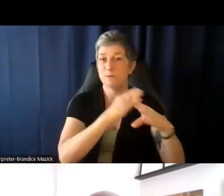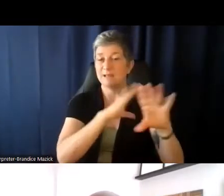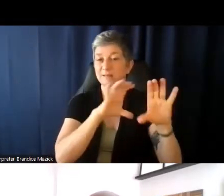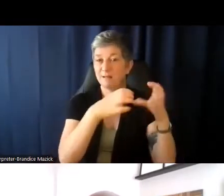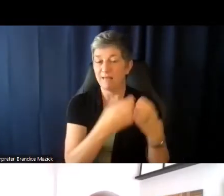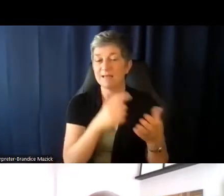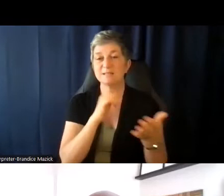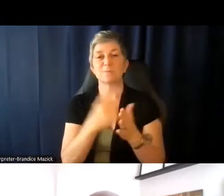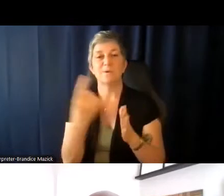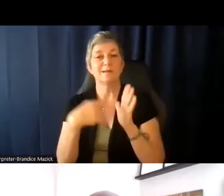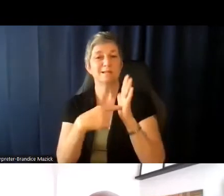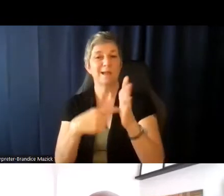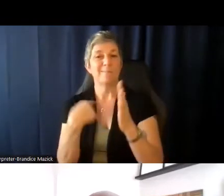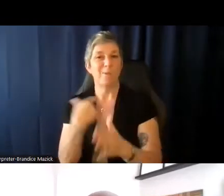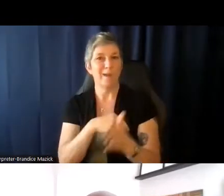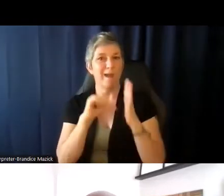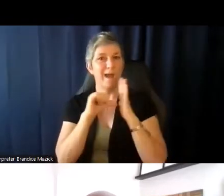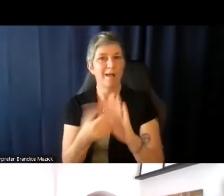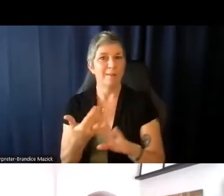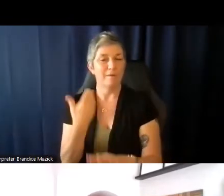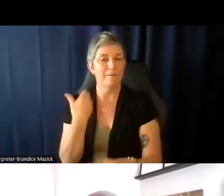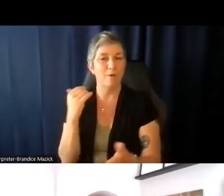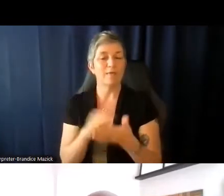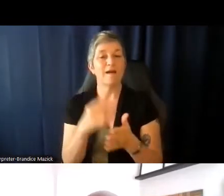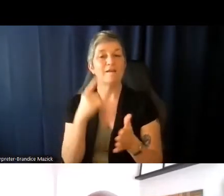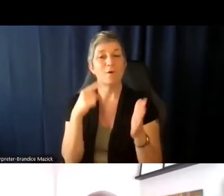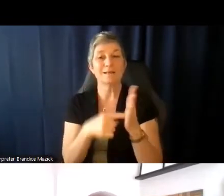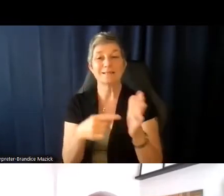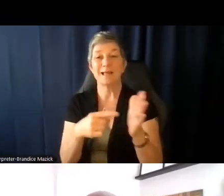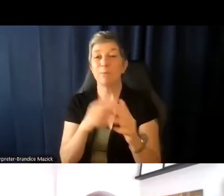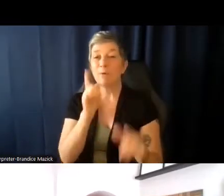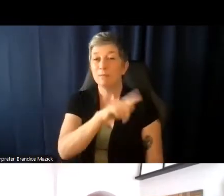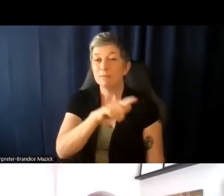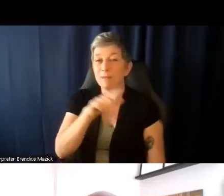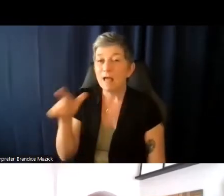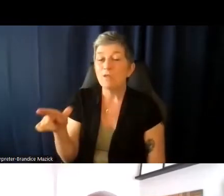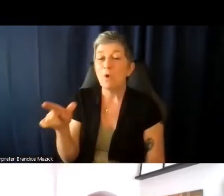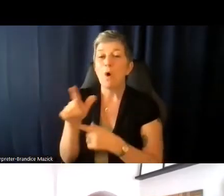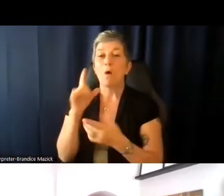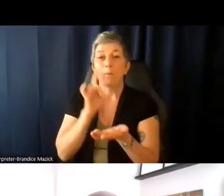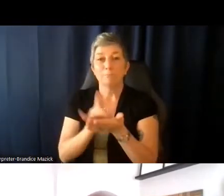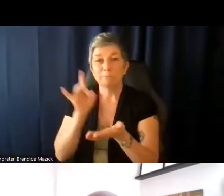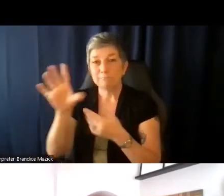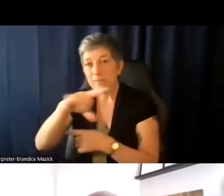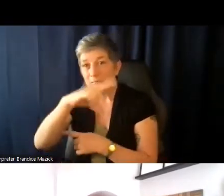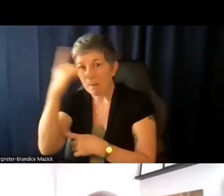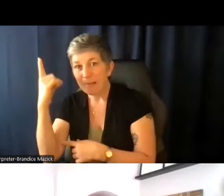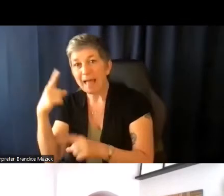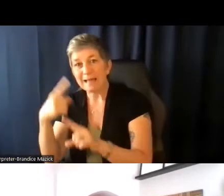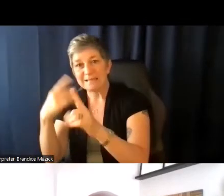of the examples that we highlighted earlier, where, for instance, the landlord moved to evict a Black tenant who had a